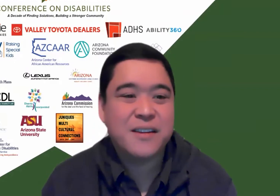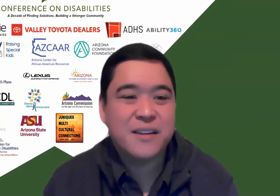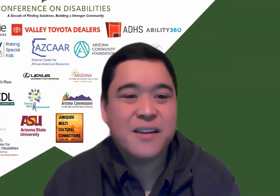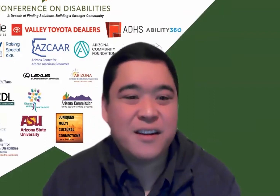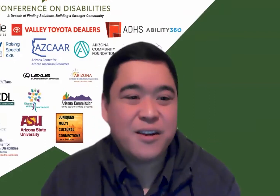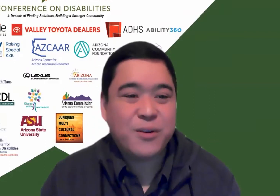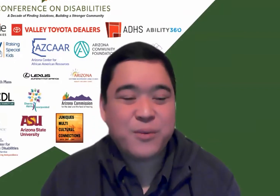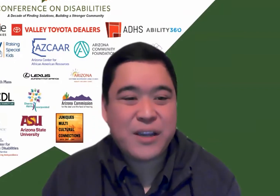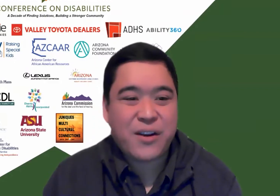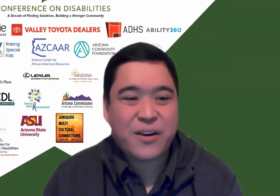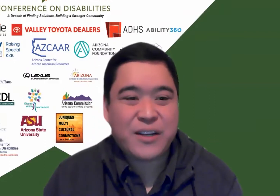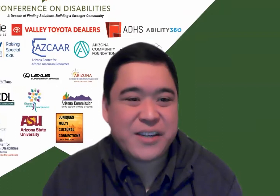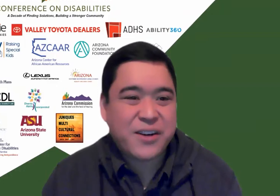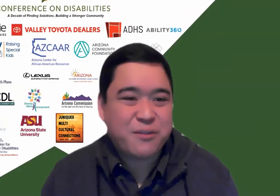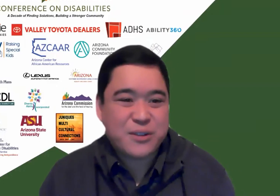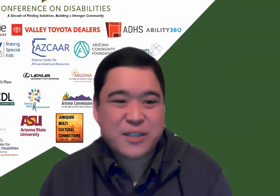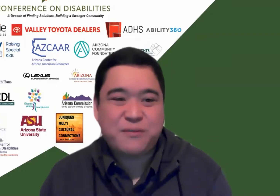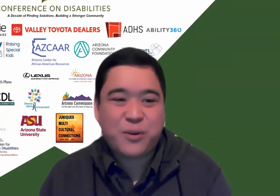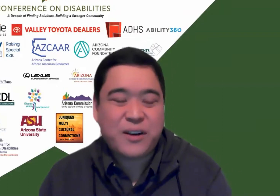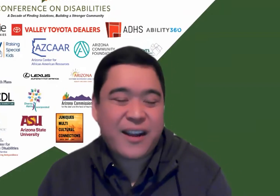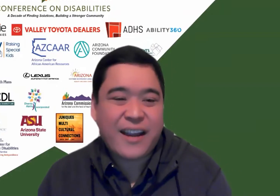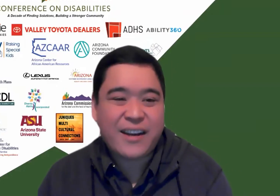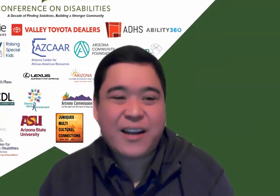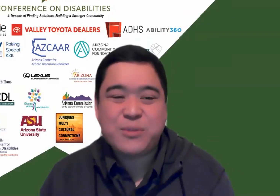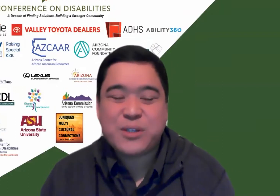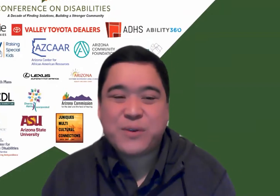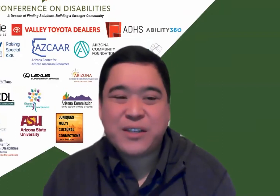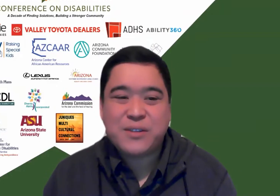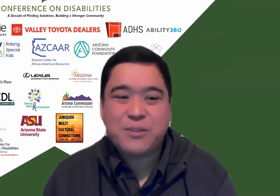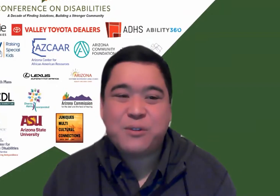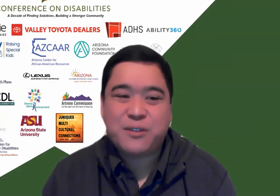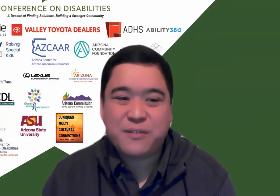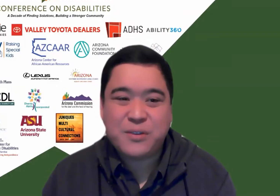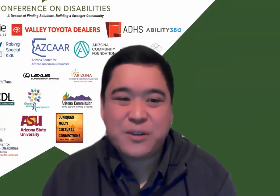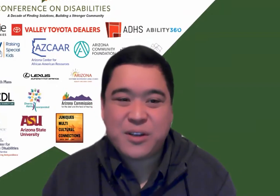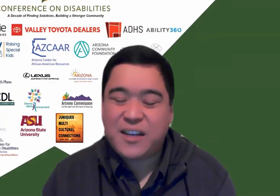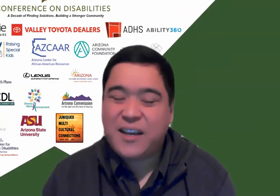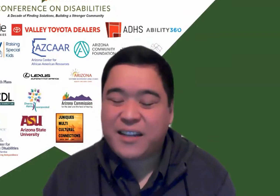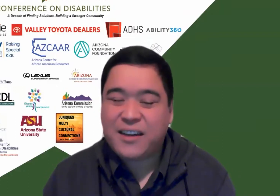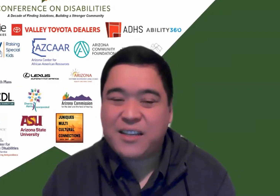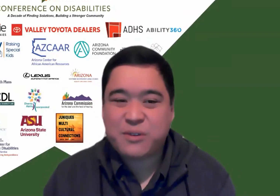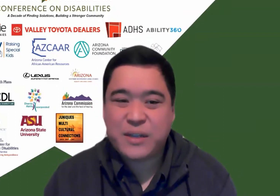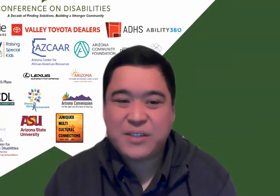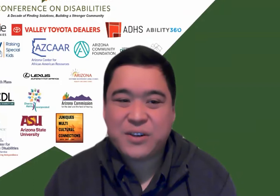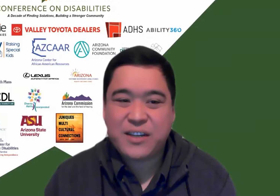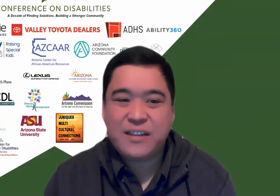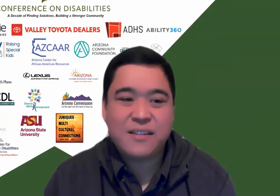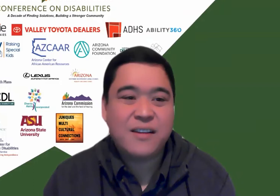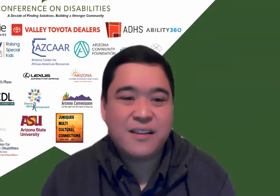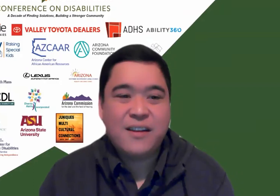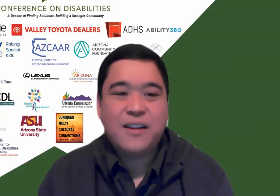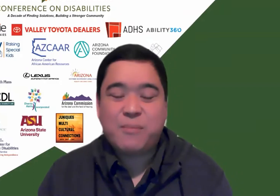Disabilities. We are here for session 4, and I'm just going to go over a few community guidelines before we get